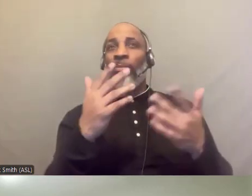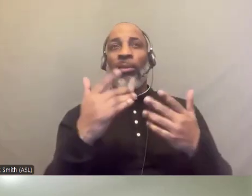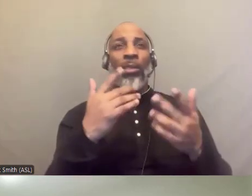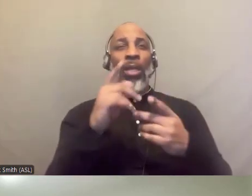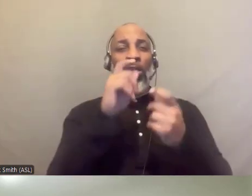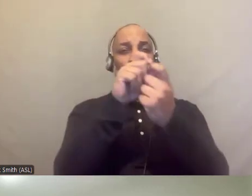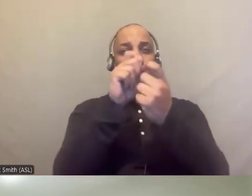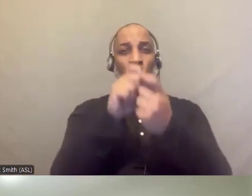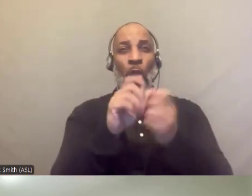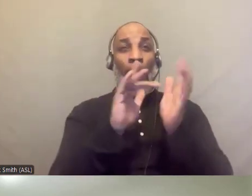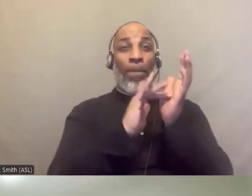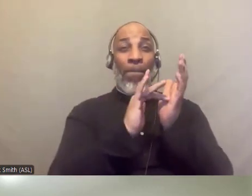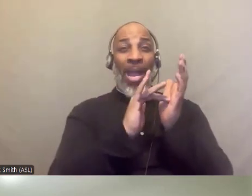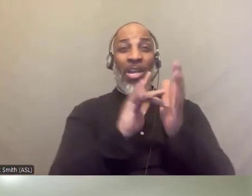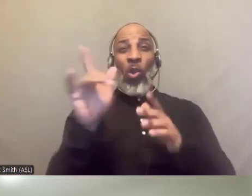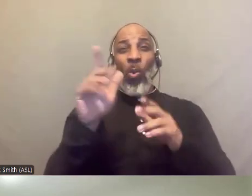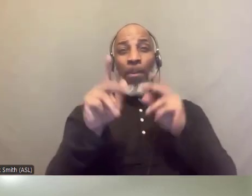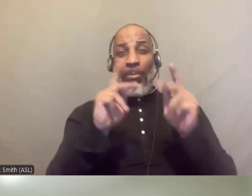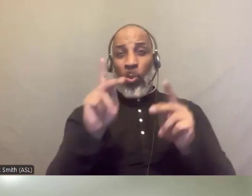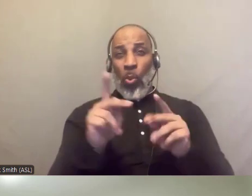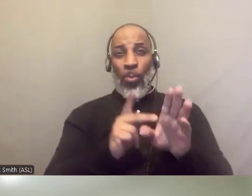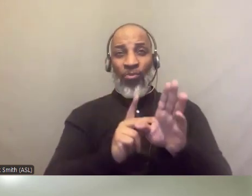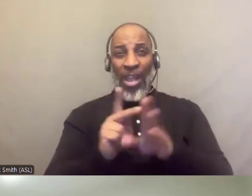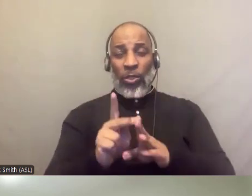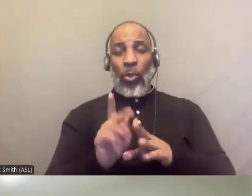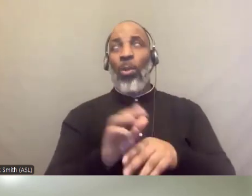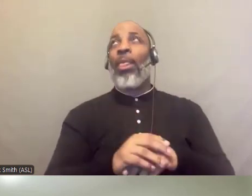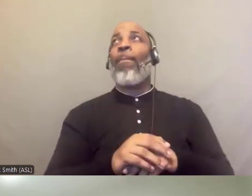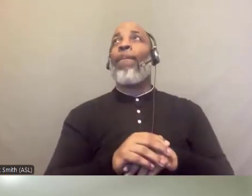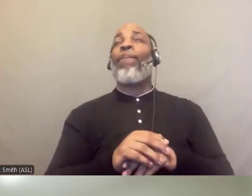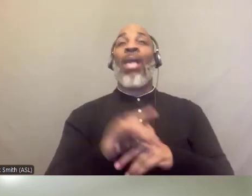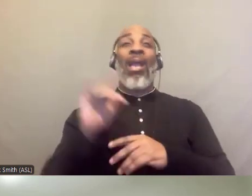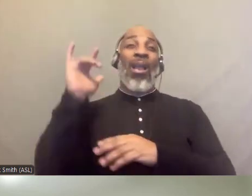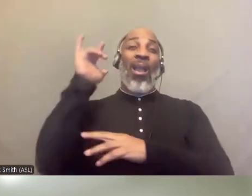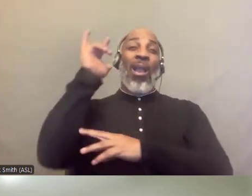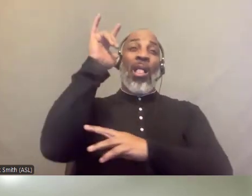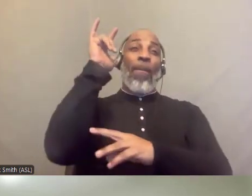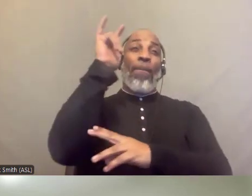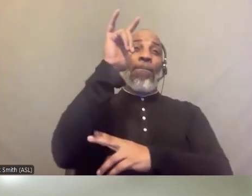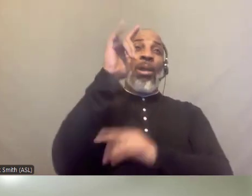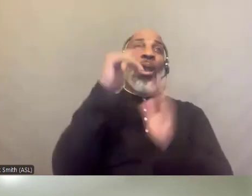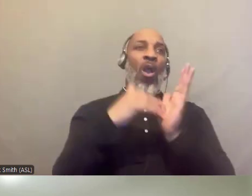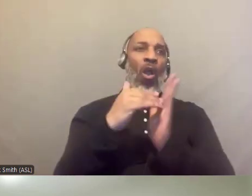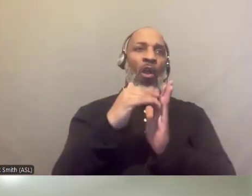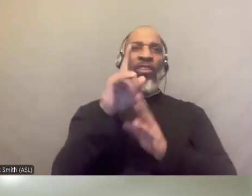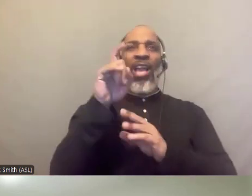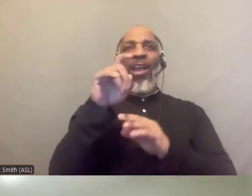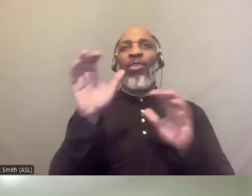certain medical professionals, and then airline pilots, for example, often have to do